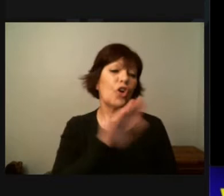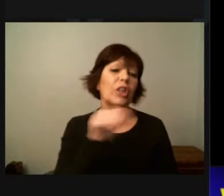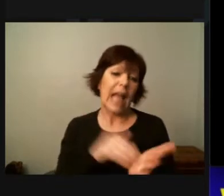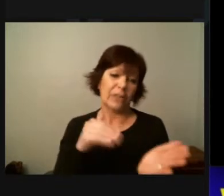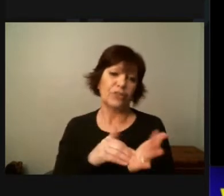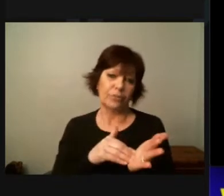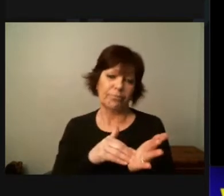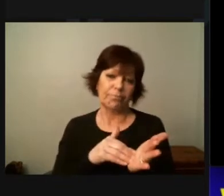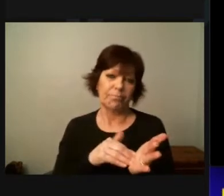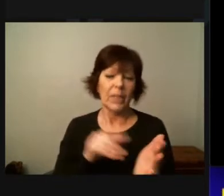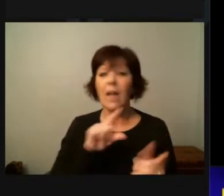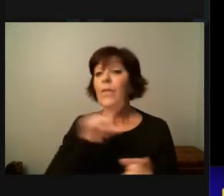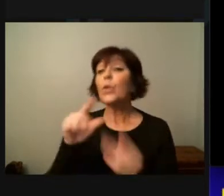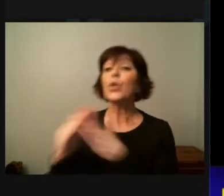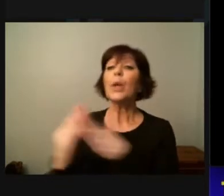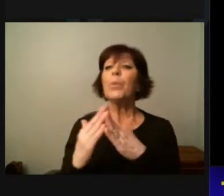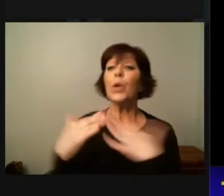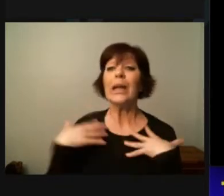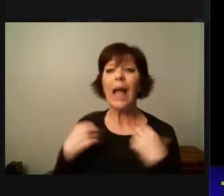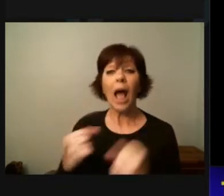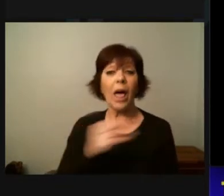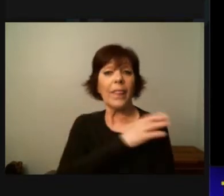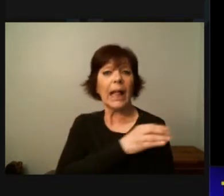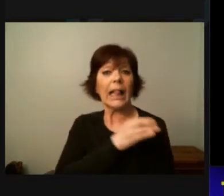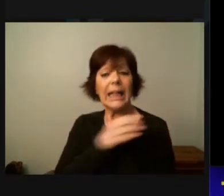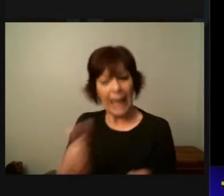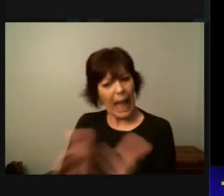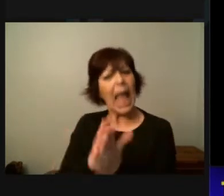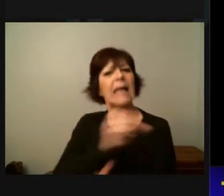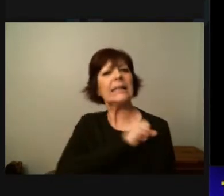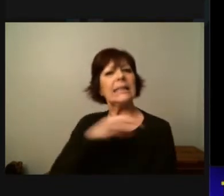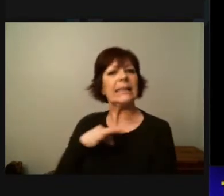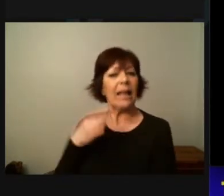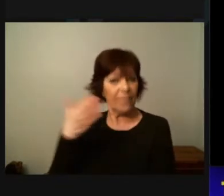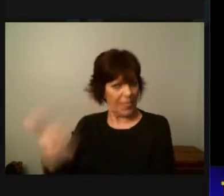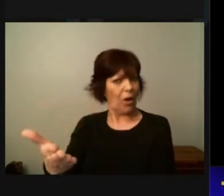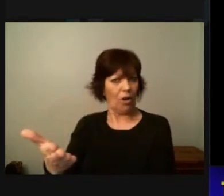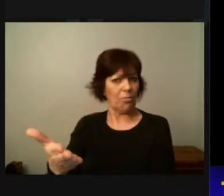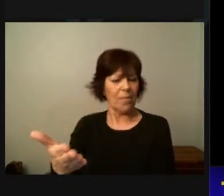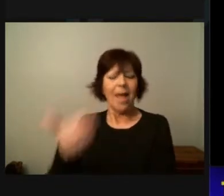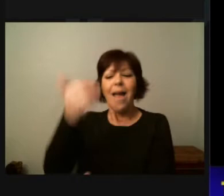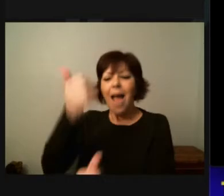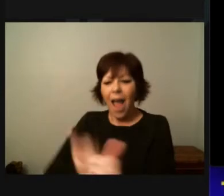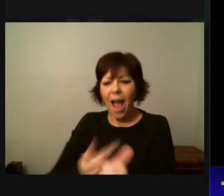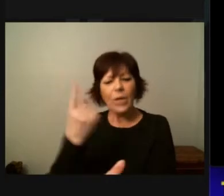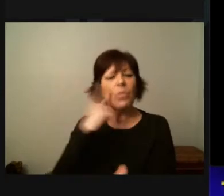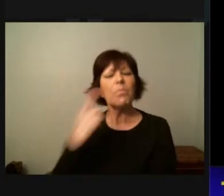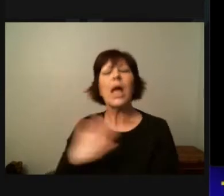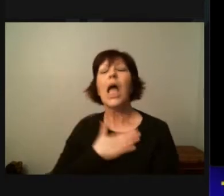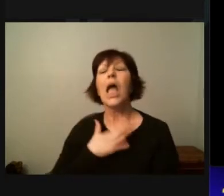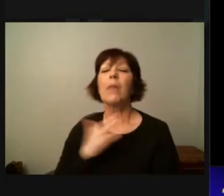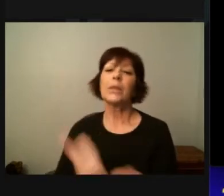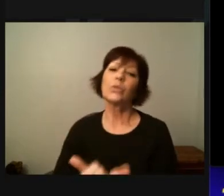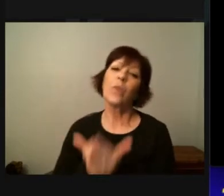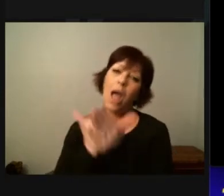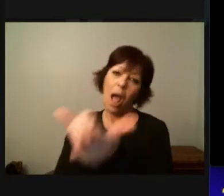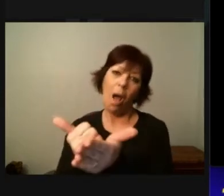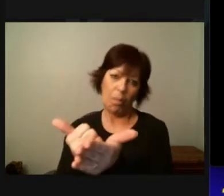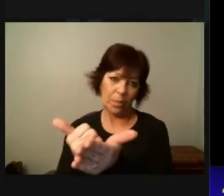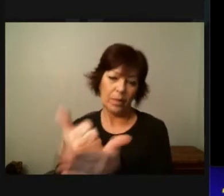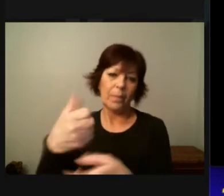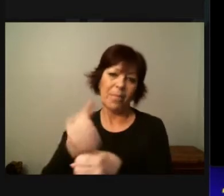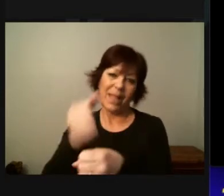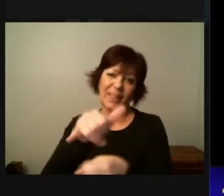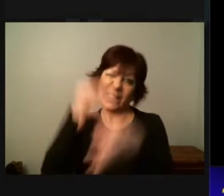you go to a community health clinic, ask the staff at the community clinic. Everybody will be happy to assist you to make that